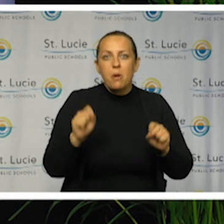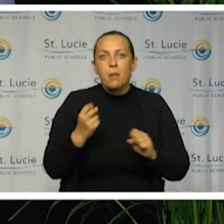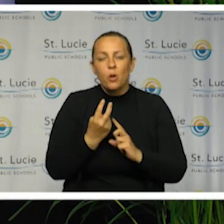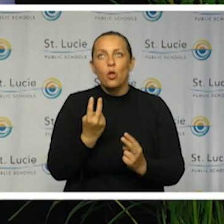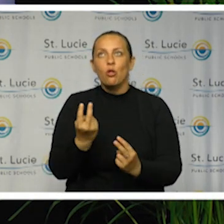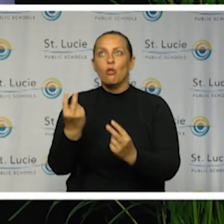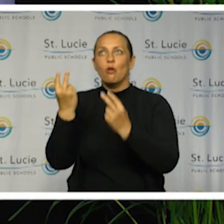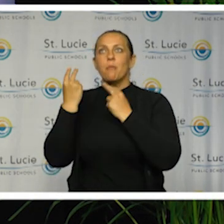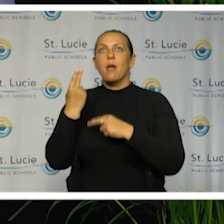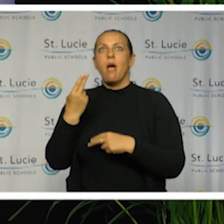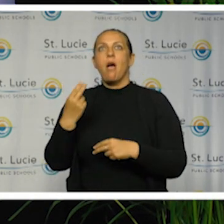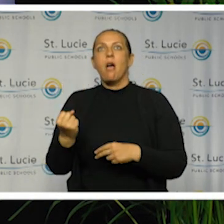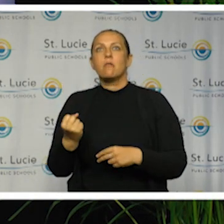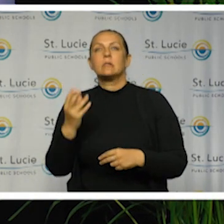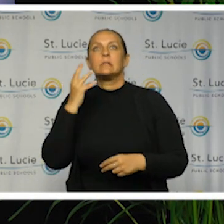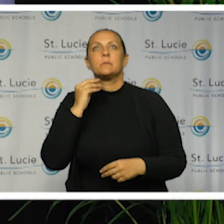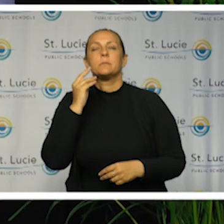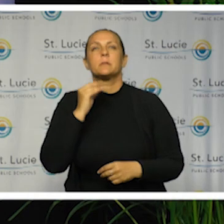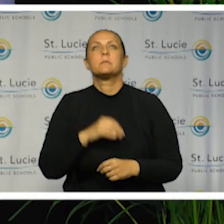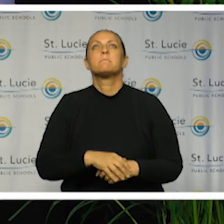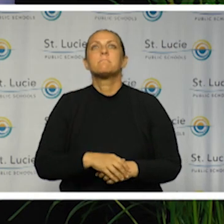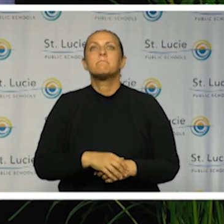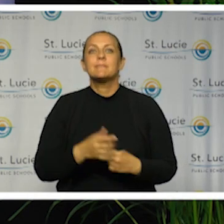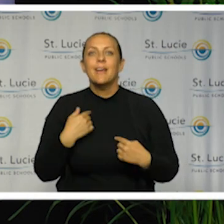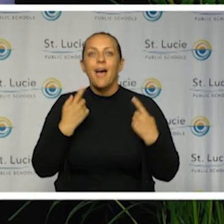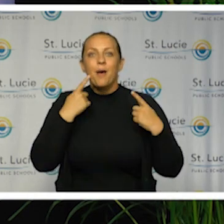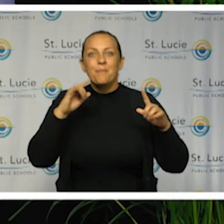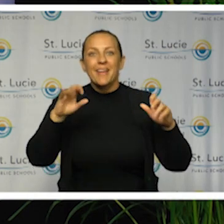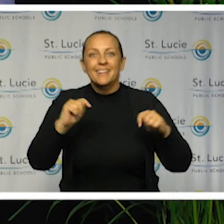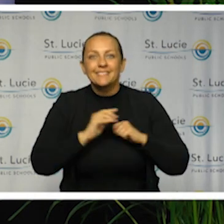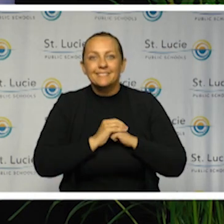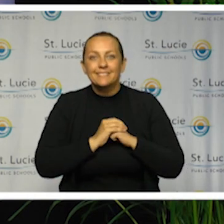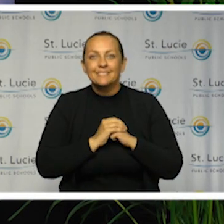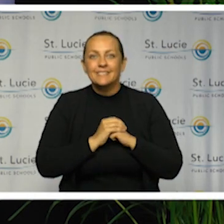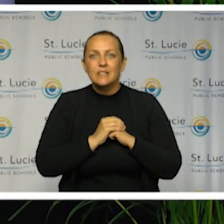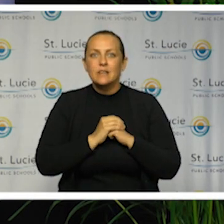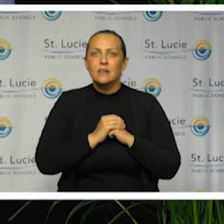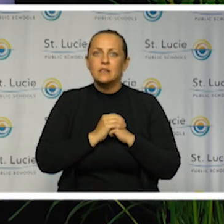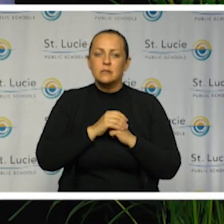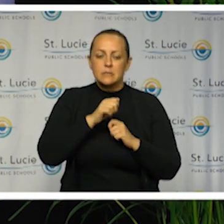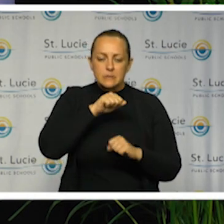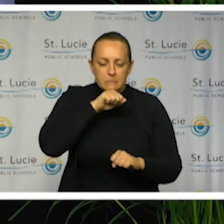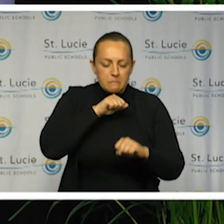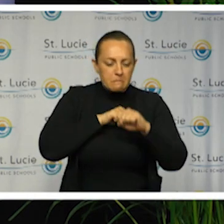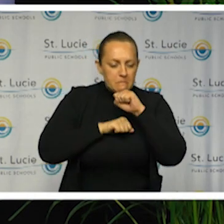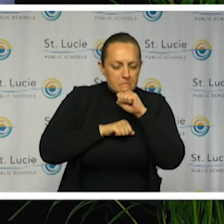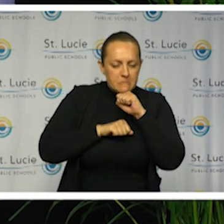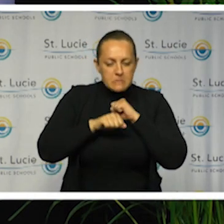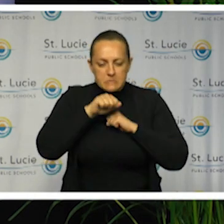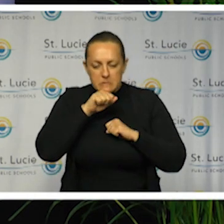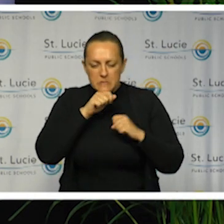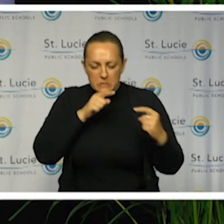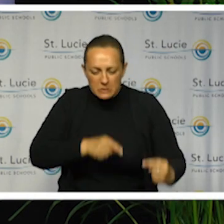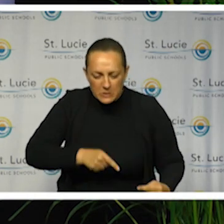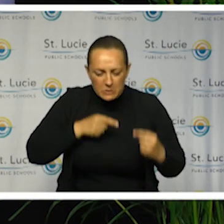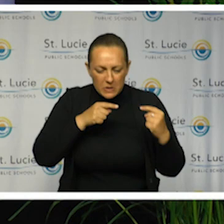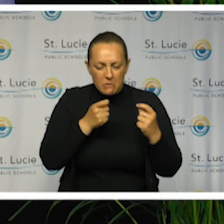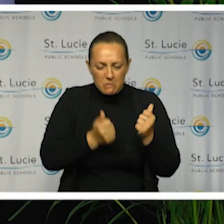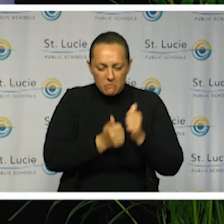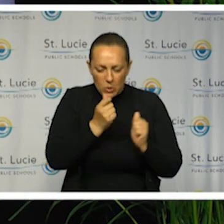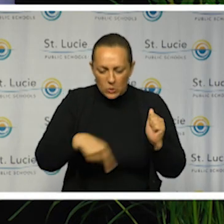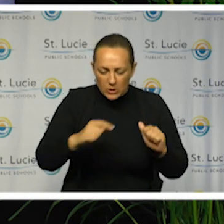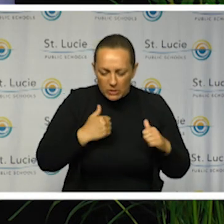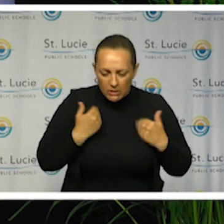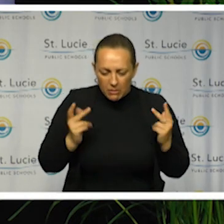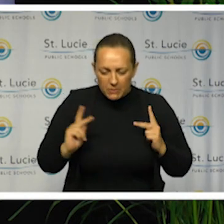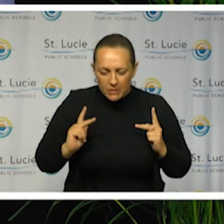back on your high school career and realize that you made it. You made it through what can be the most difficult time for any young person, and came